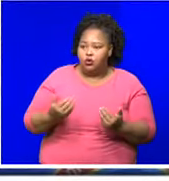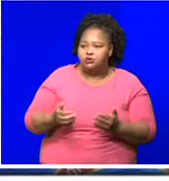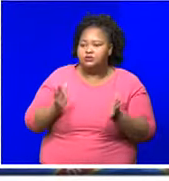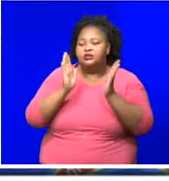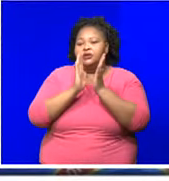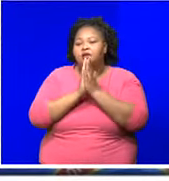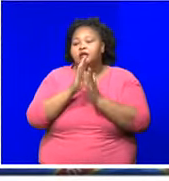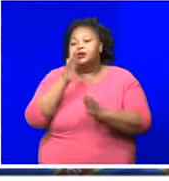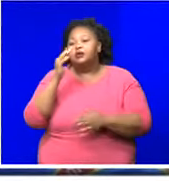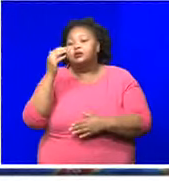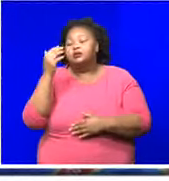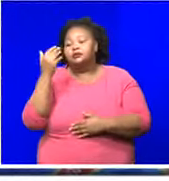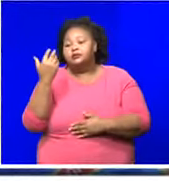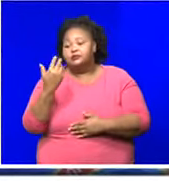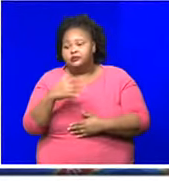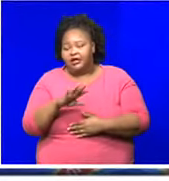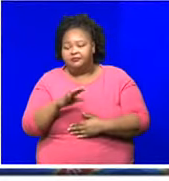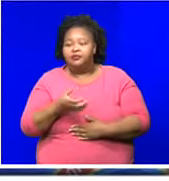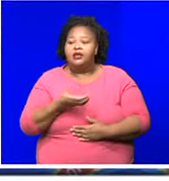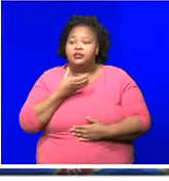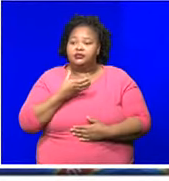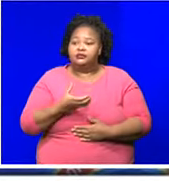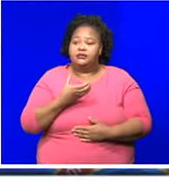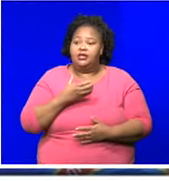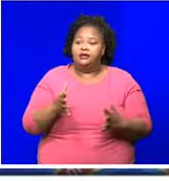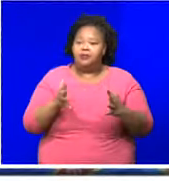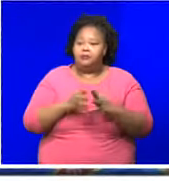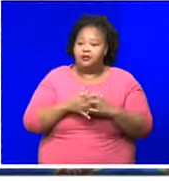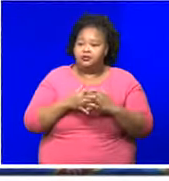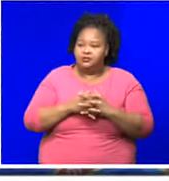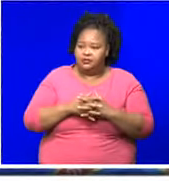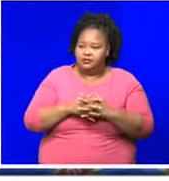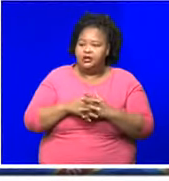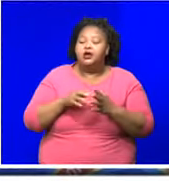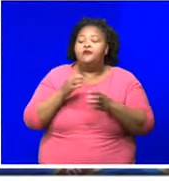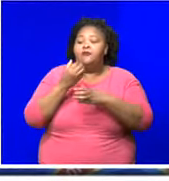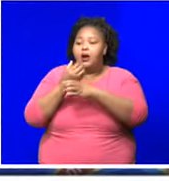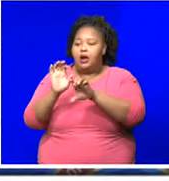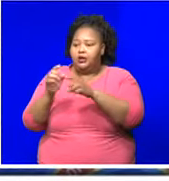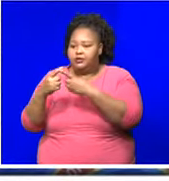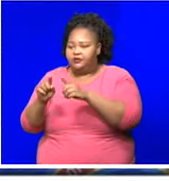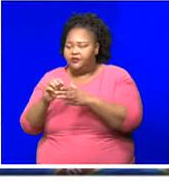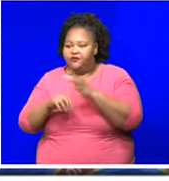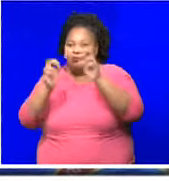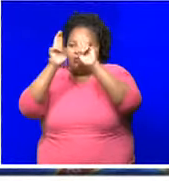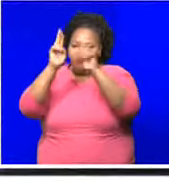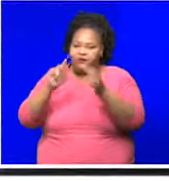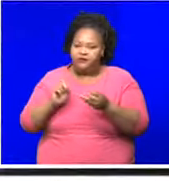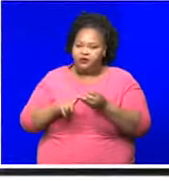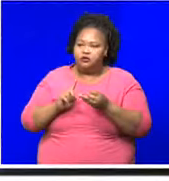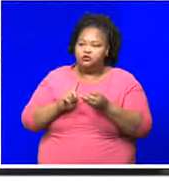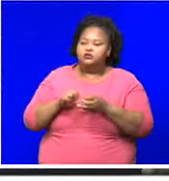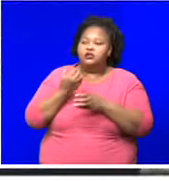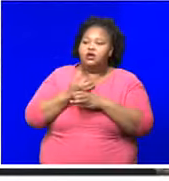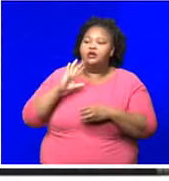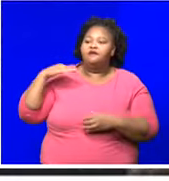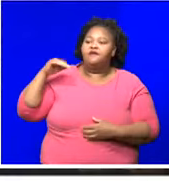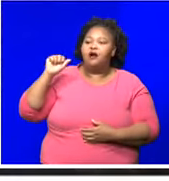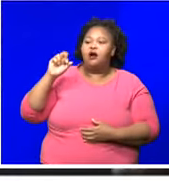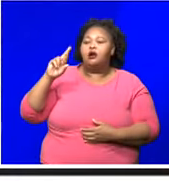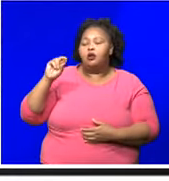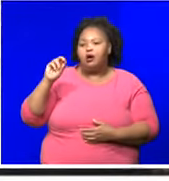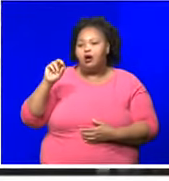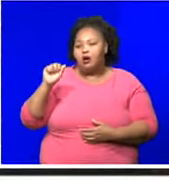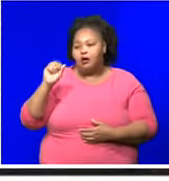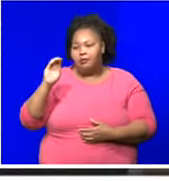10th retreat of the Association of Synods, Shura and Equivalent Councils of Africa and the Arab World. The National Maize Corporation